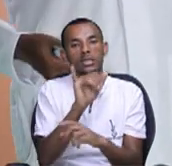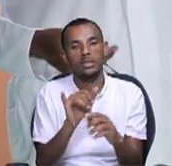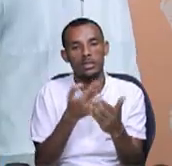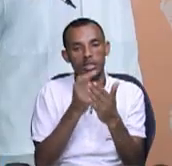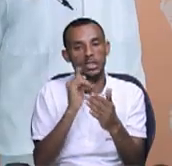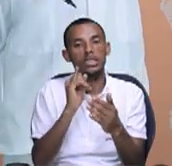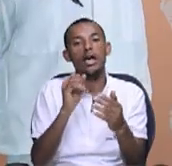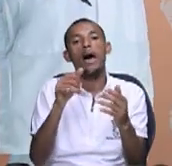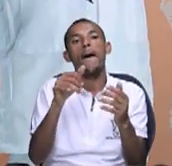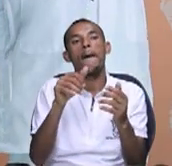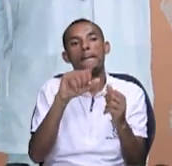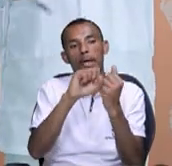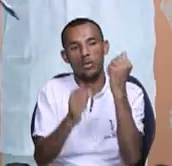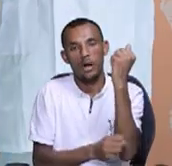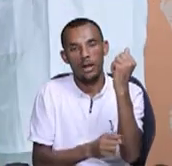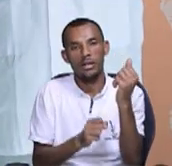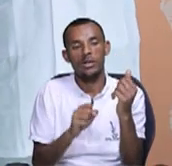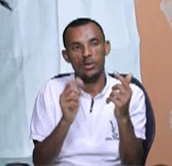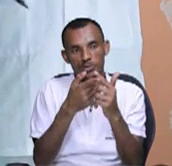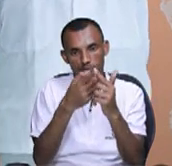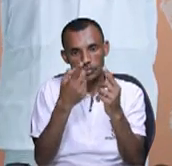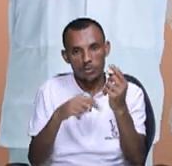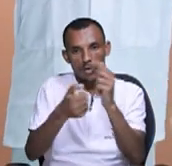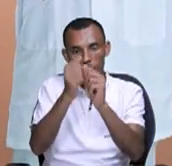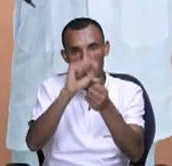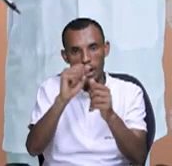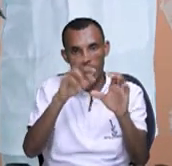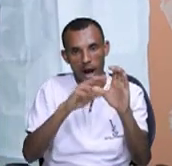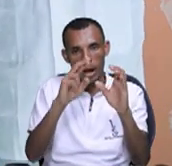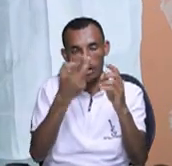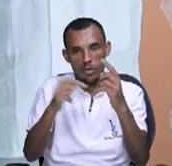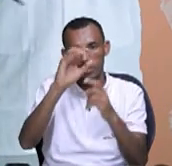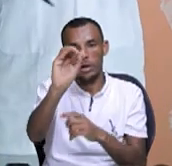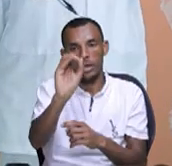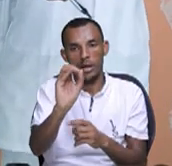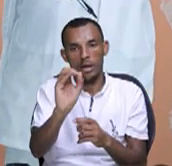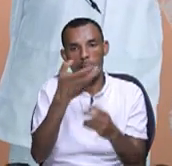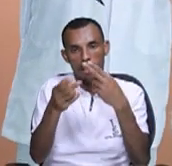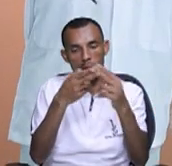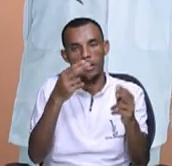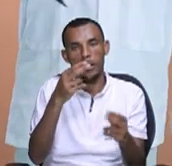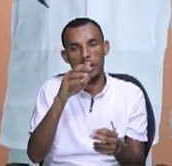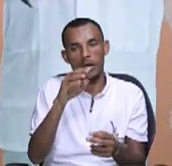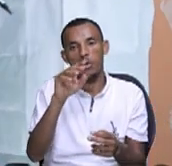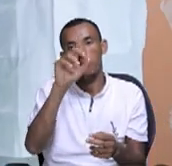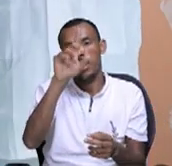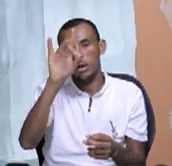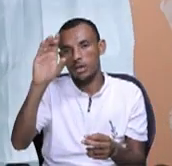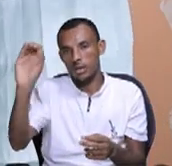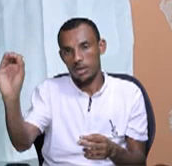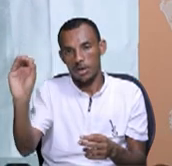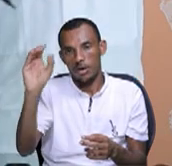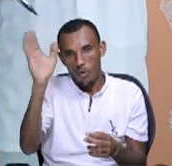next, to convert radian to degree multiplied by 180